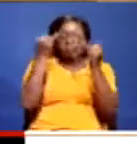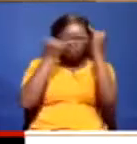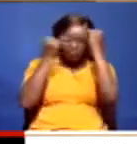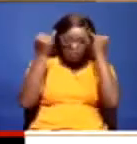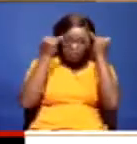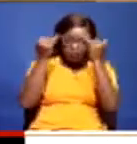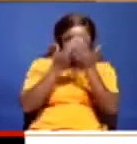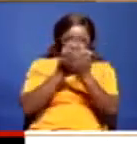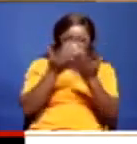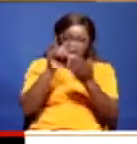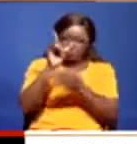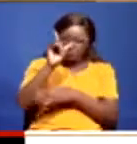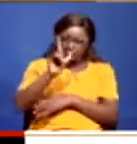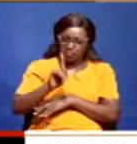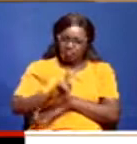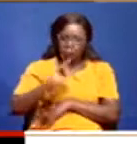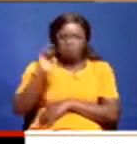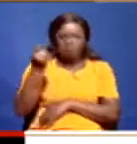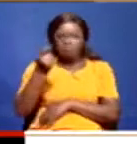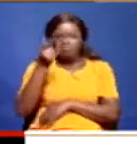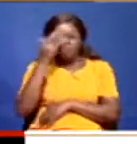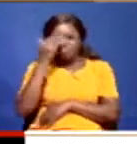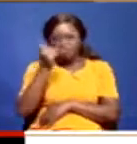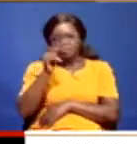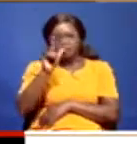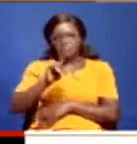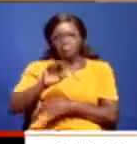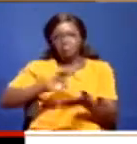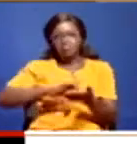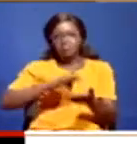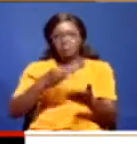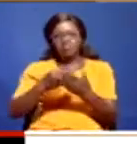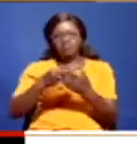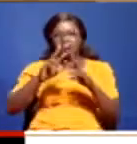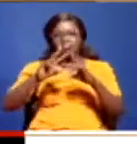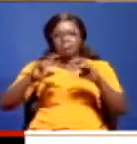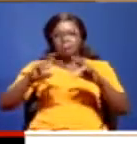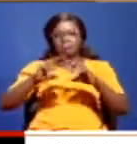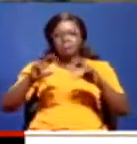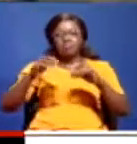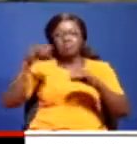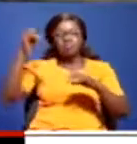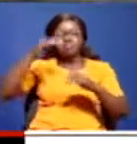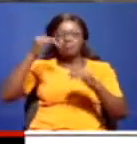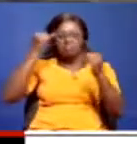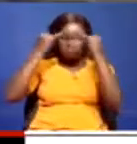has been low in Kenya due to low funding in the field of research and energy innovation.